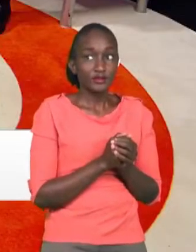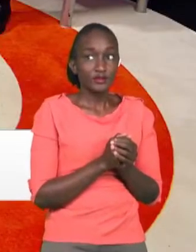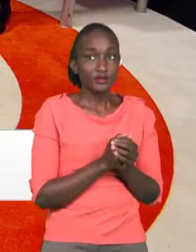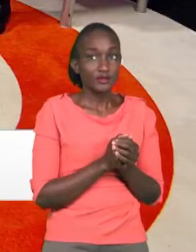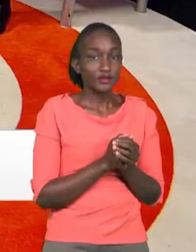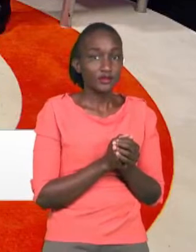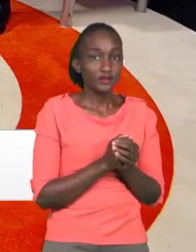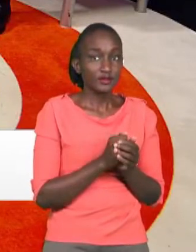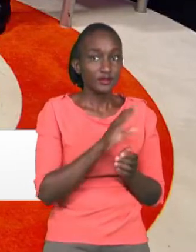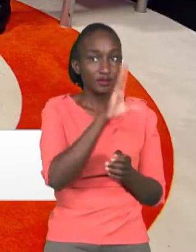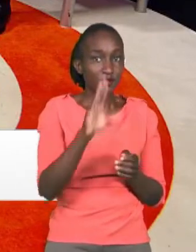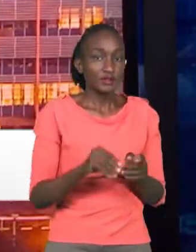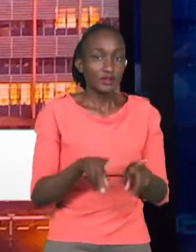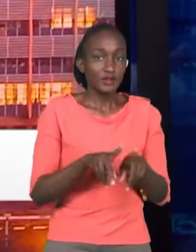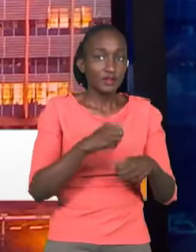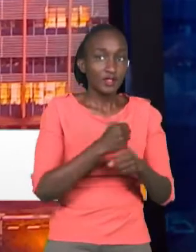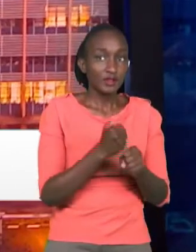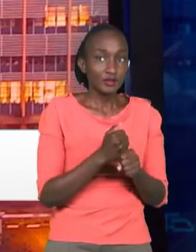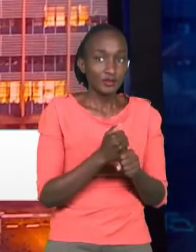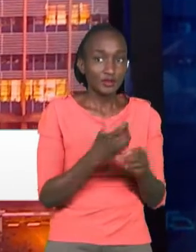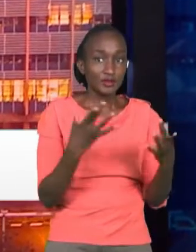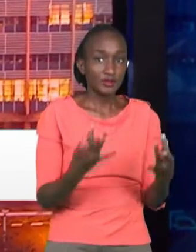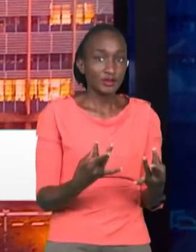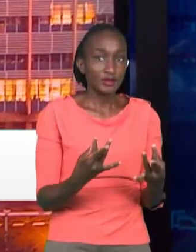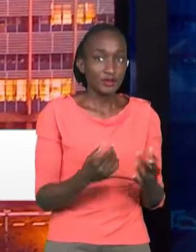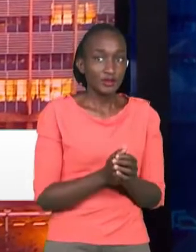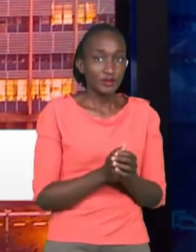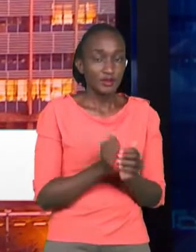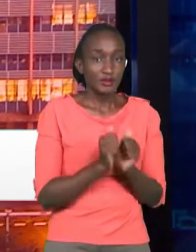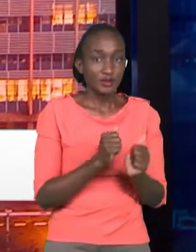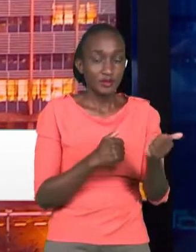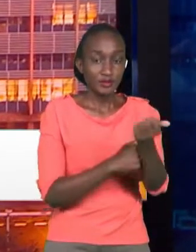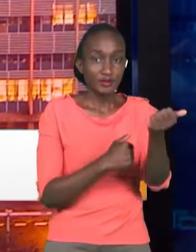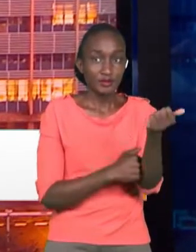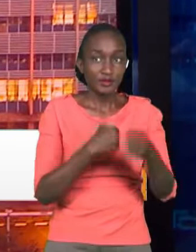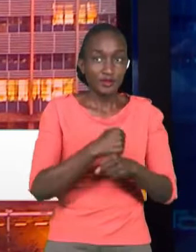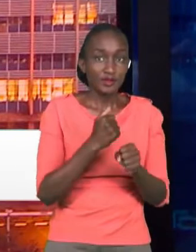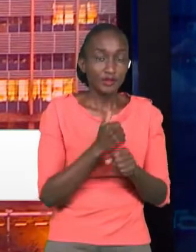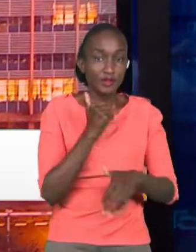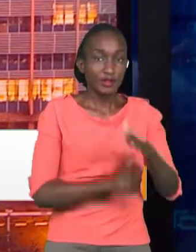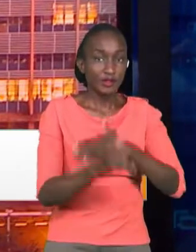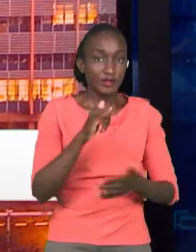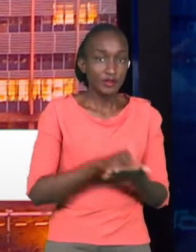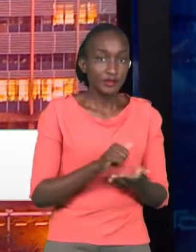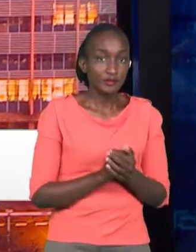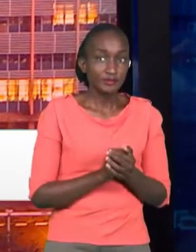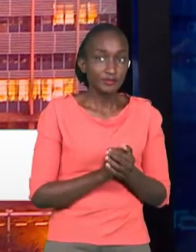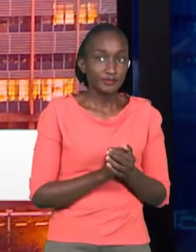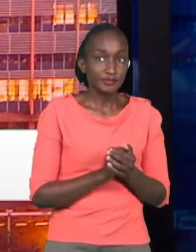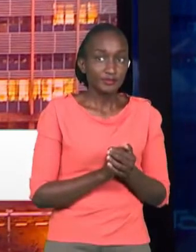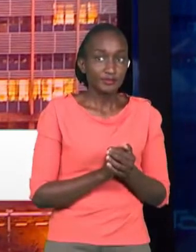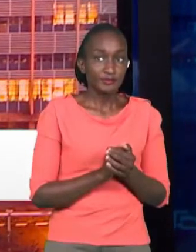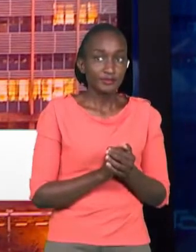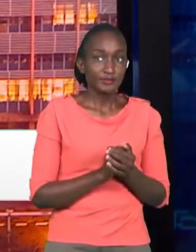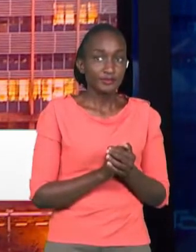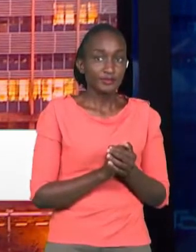And Africans are also doing now, it's a Afri yoga, maybe the foundation. They are doing under that, they are doing yoga now. But